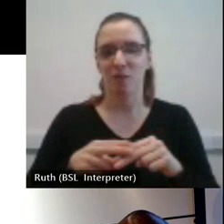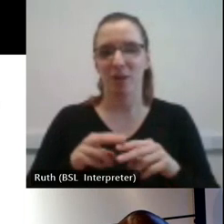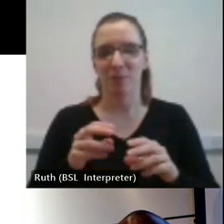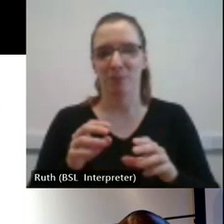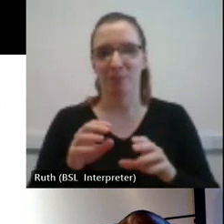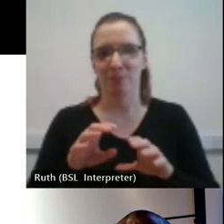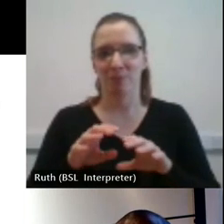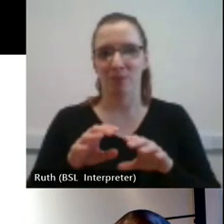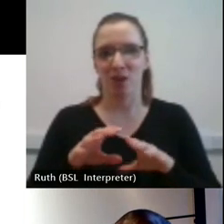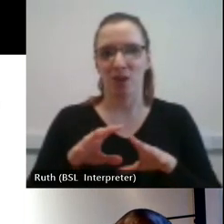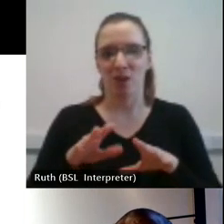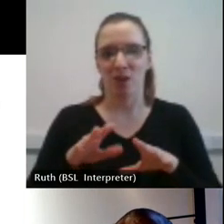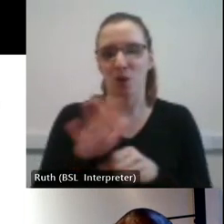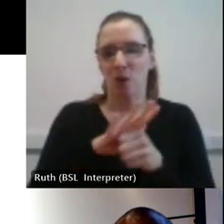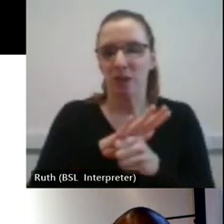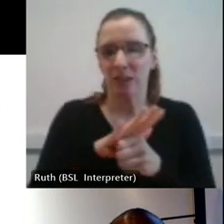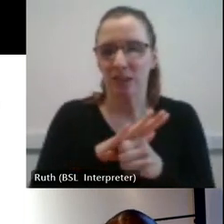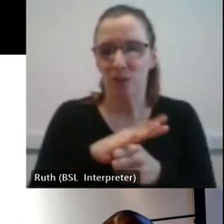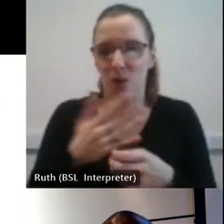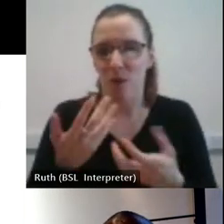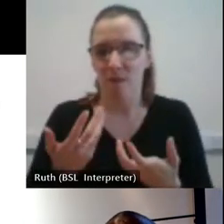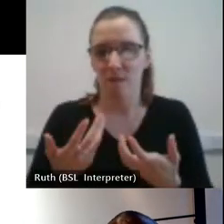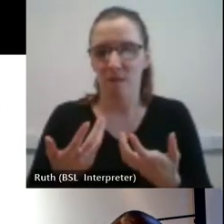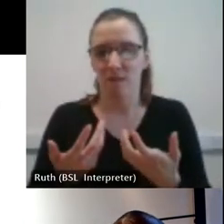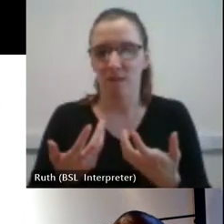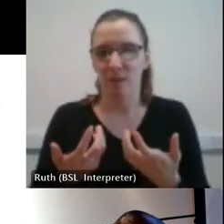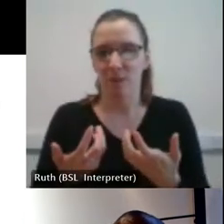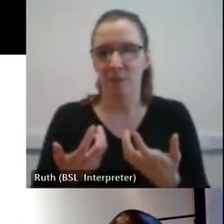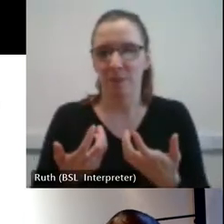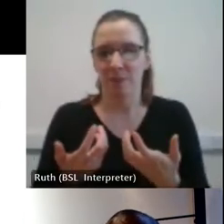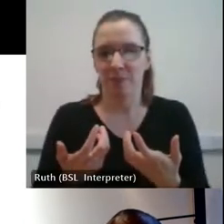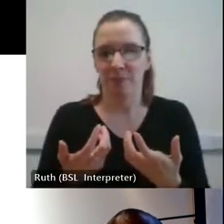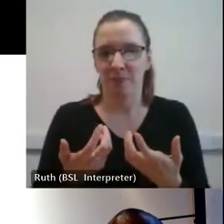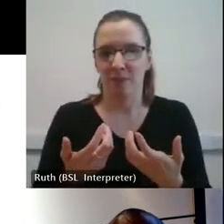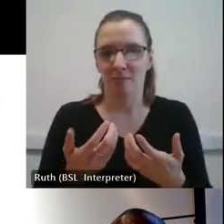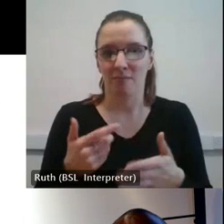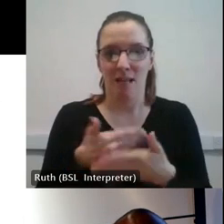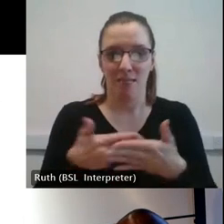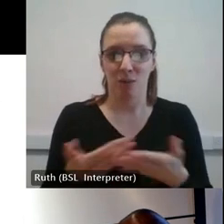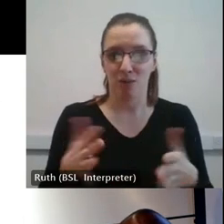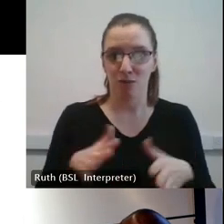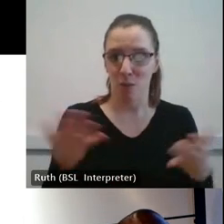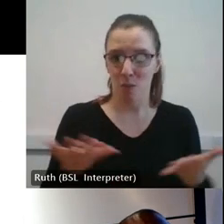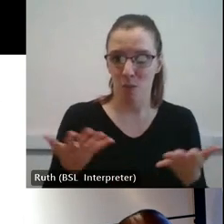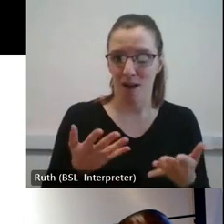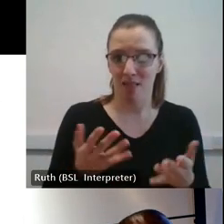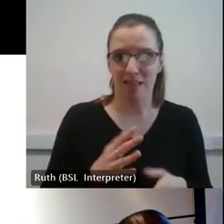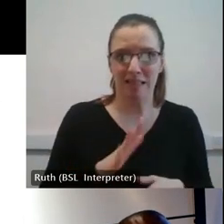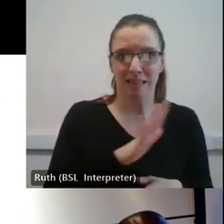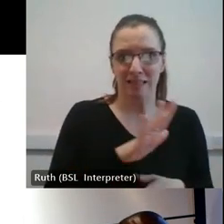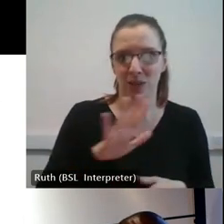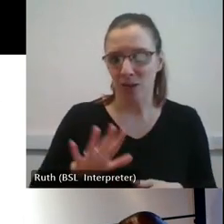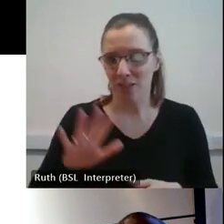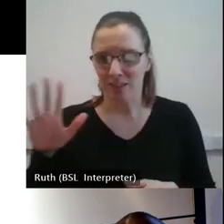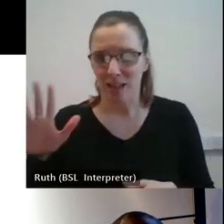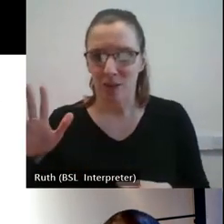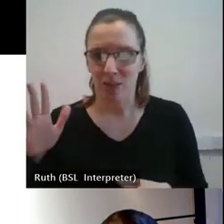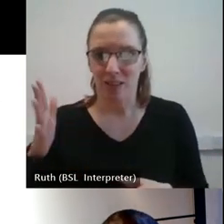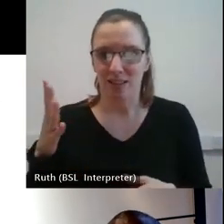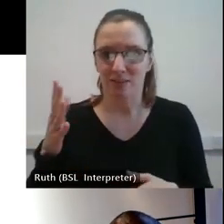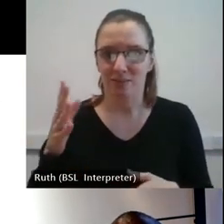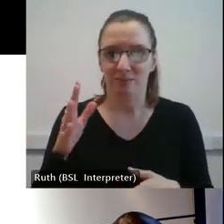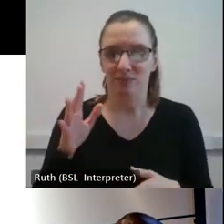of, you know, how, where these languages come from, it will be like east, west, south, and north